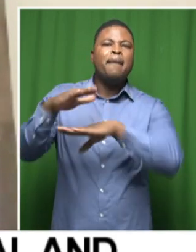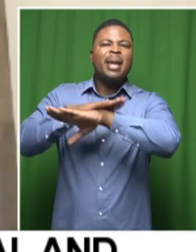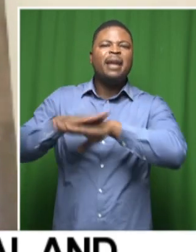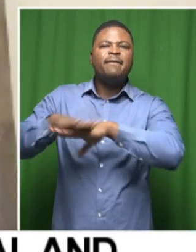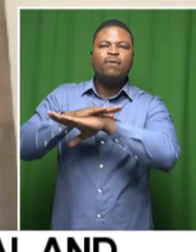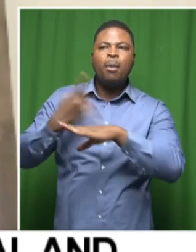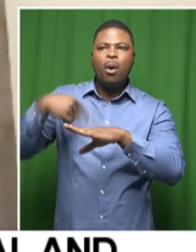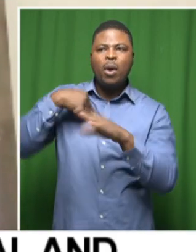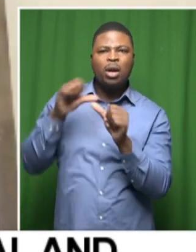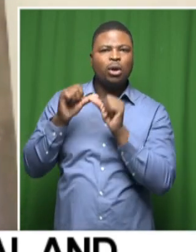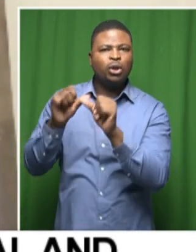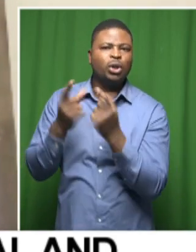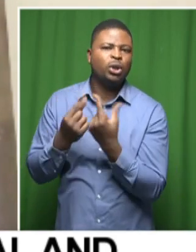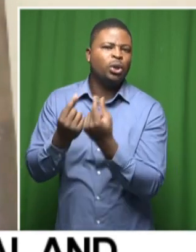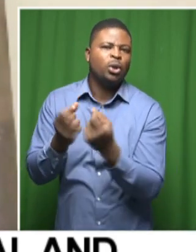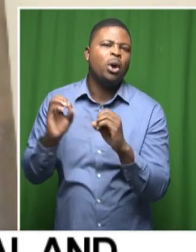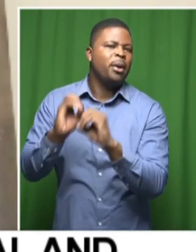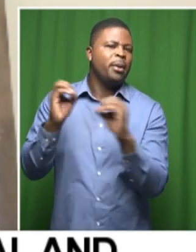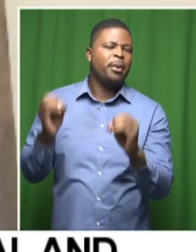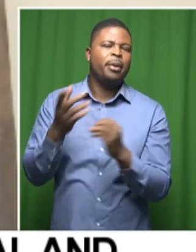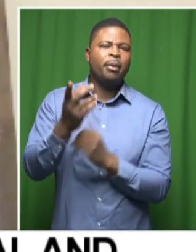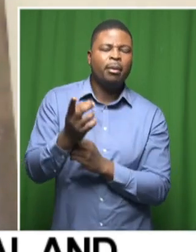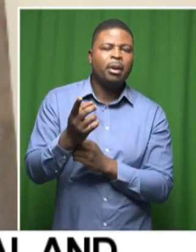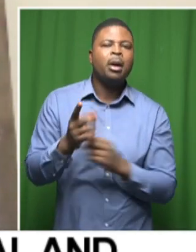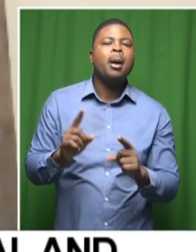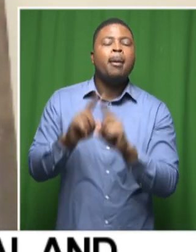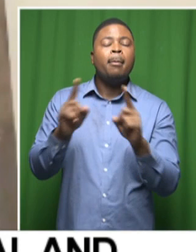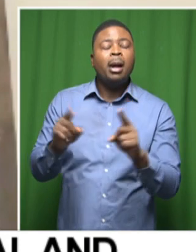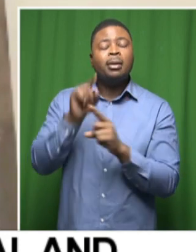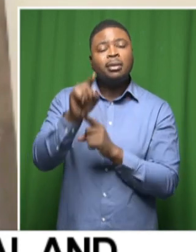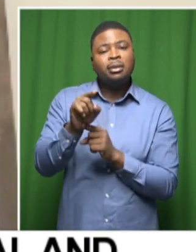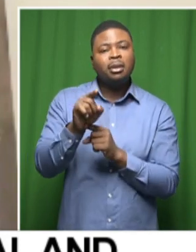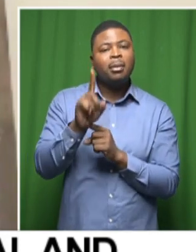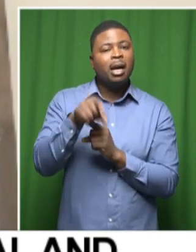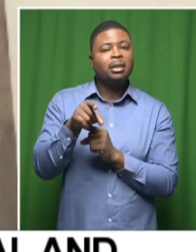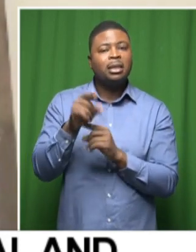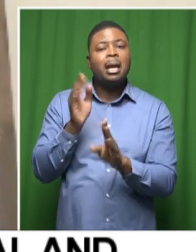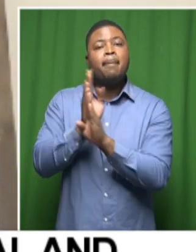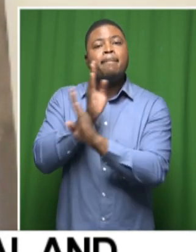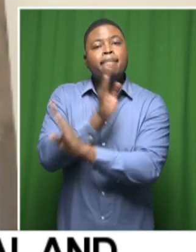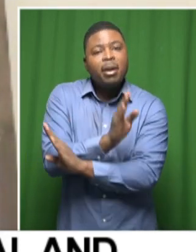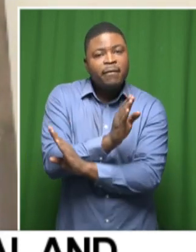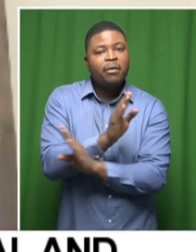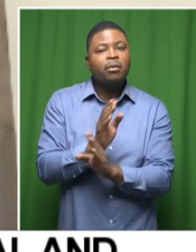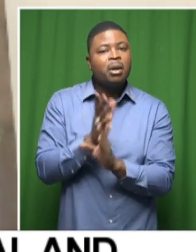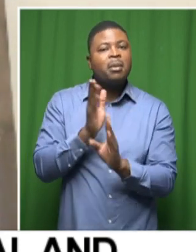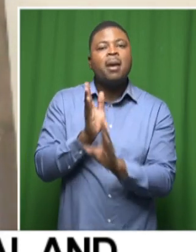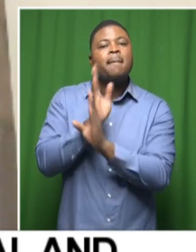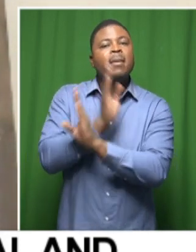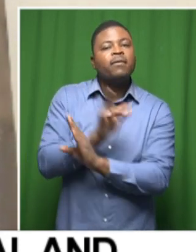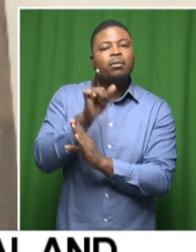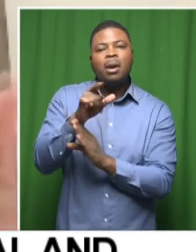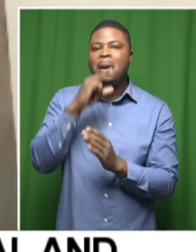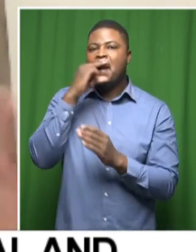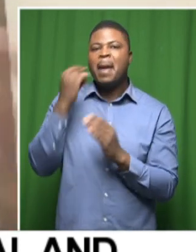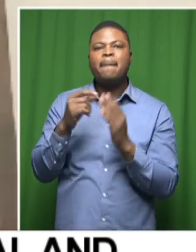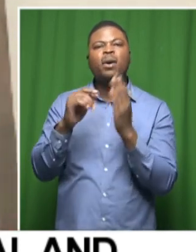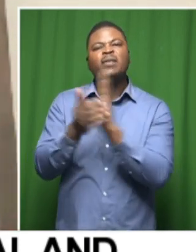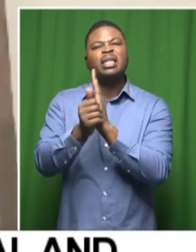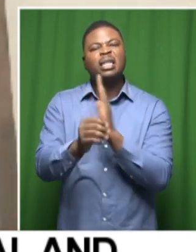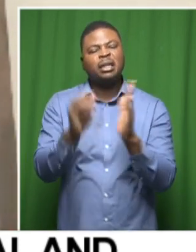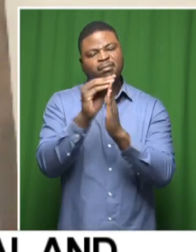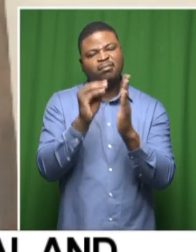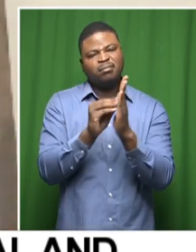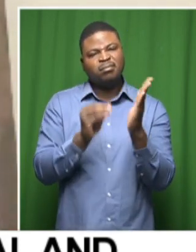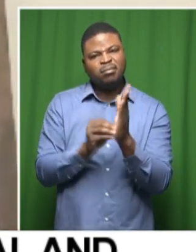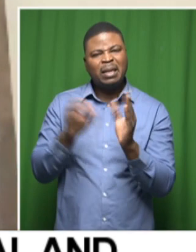of the challenges about that first part, is that it's not about prior to the publication of a list of skills or prior to a decision